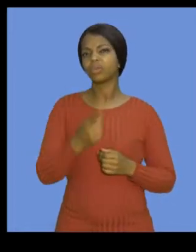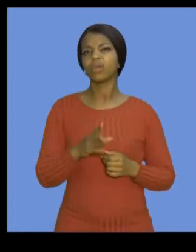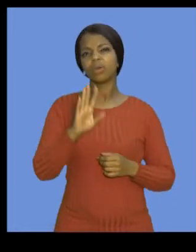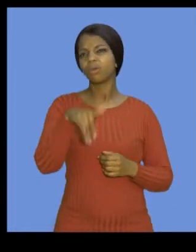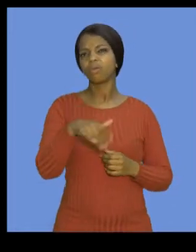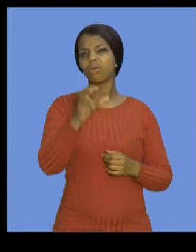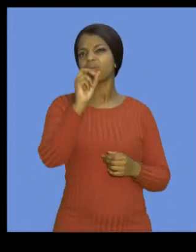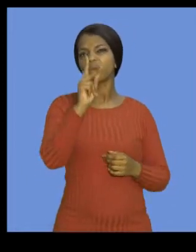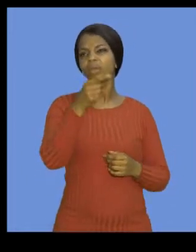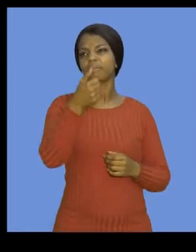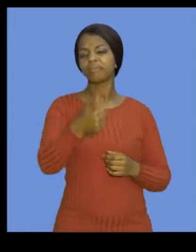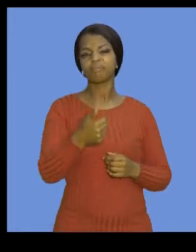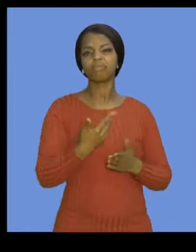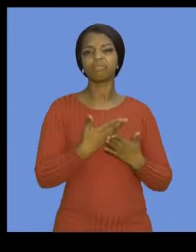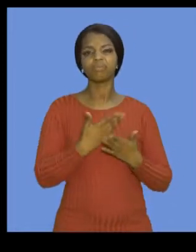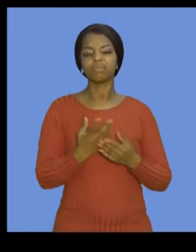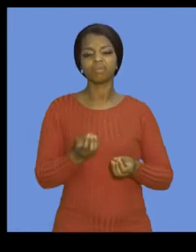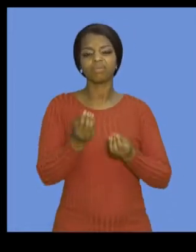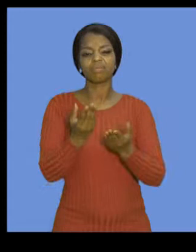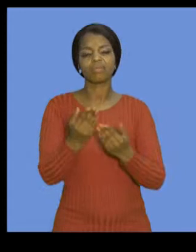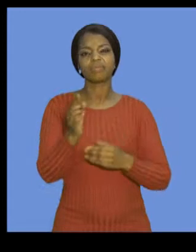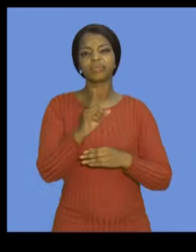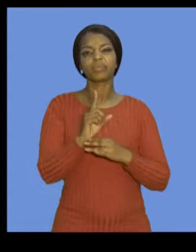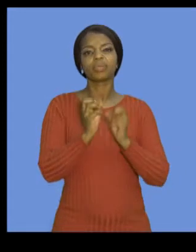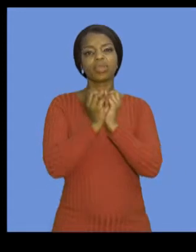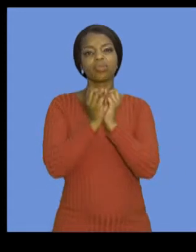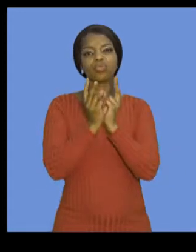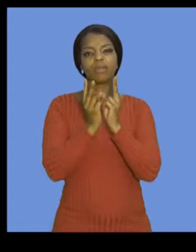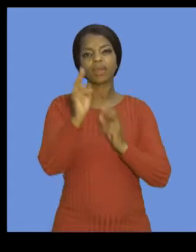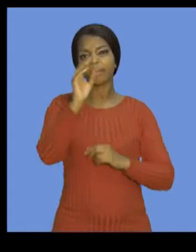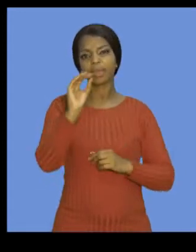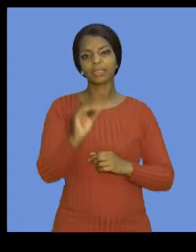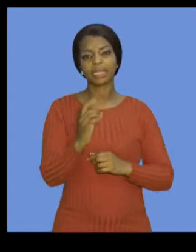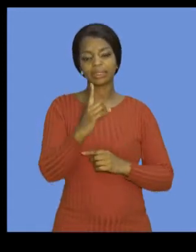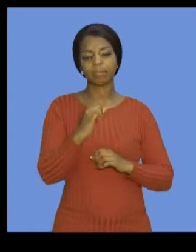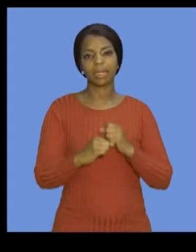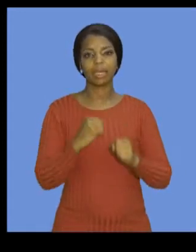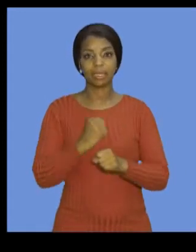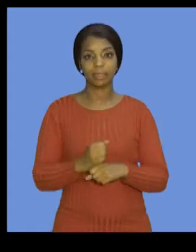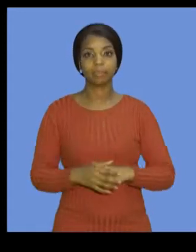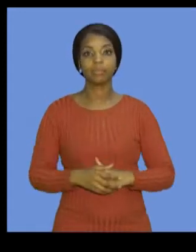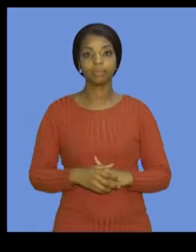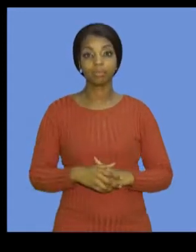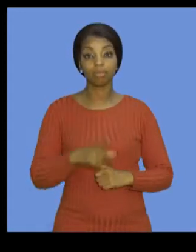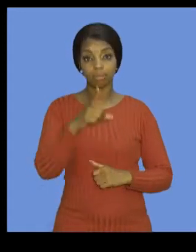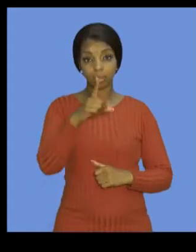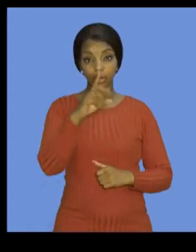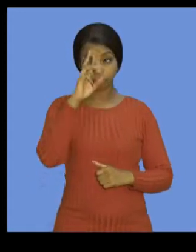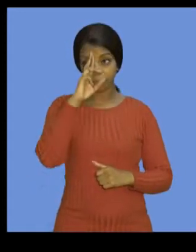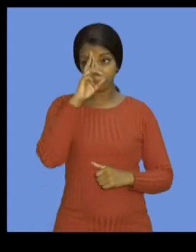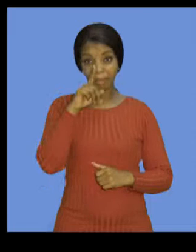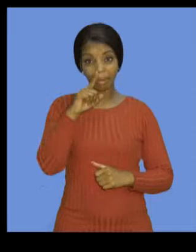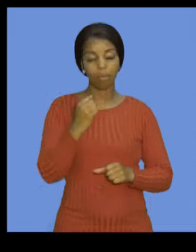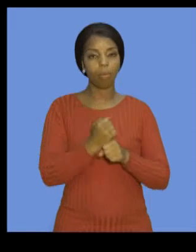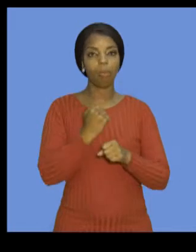simple interest of 12% per annum. Remember, simple interest is always at the end of